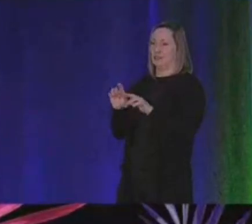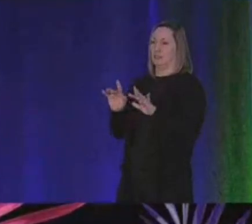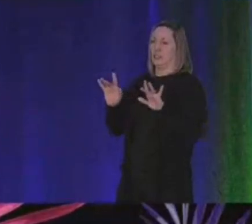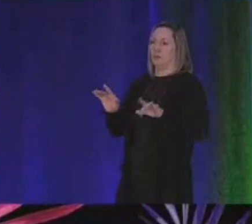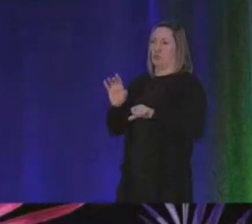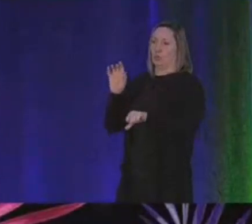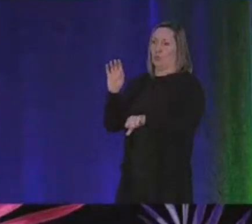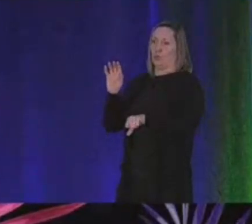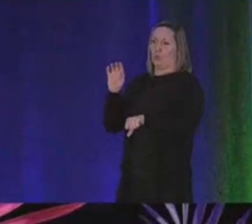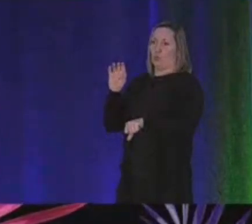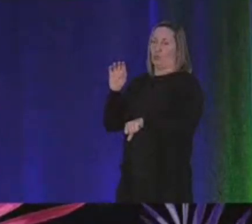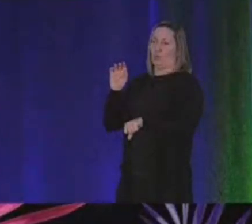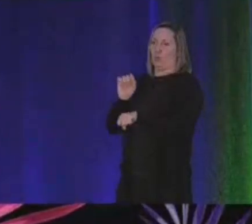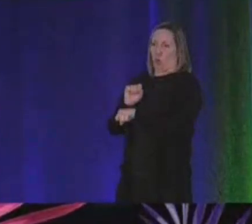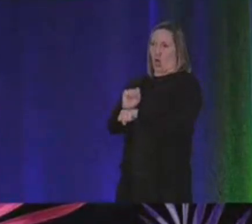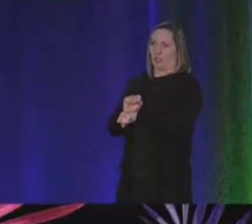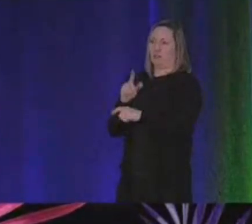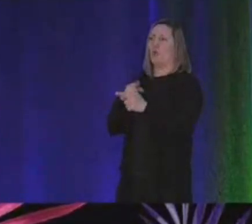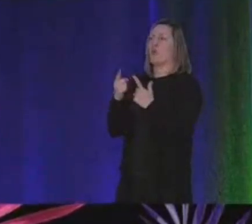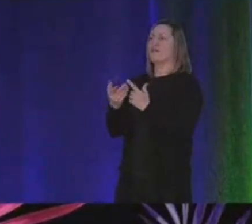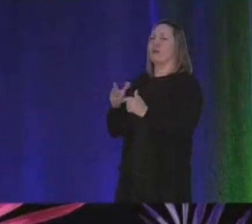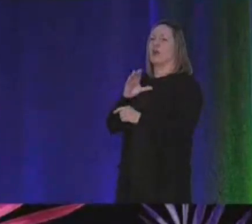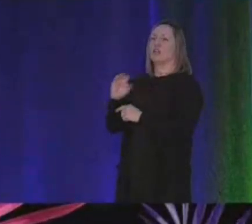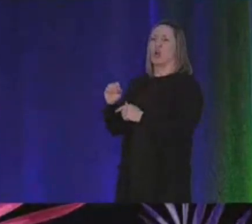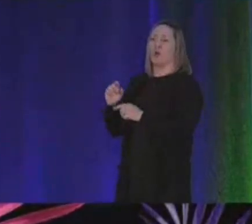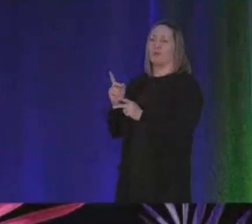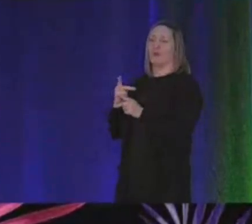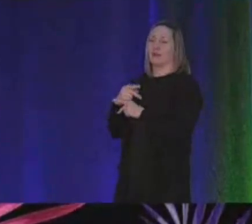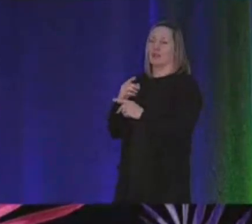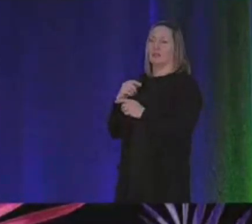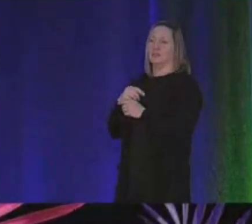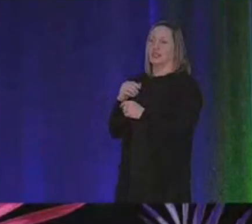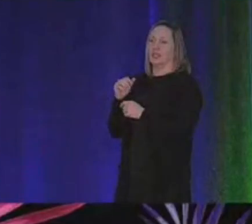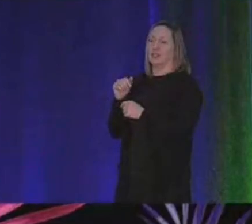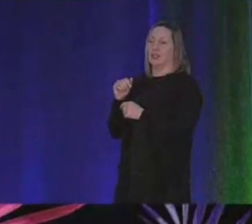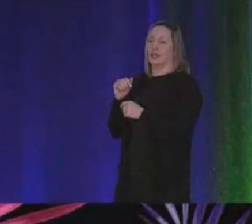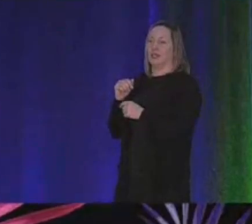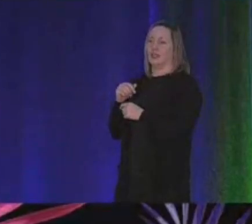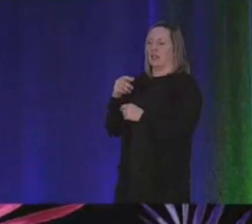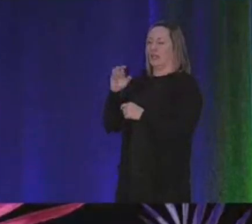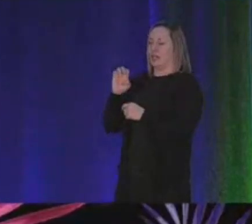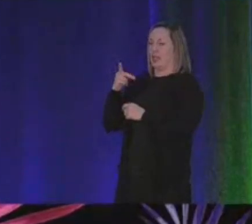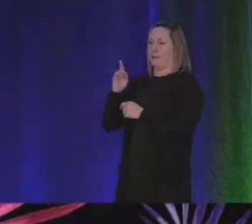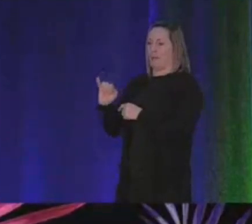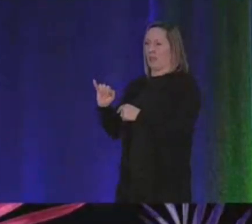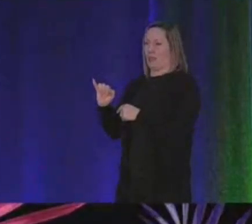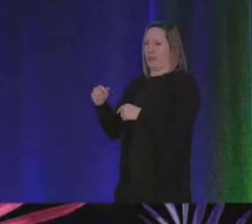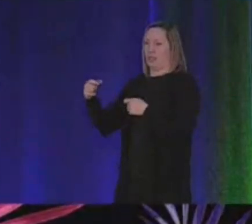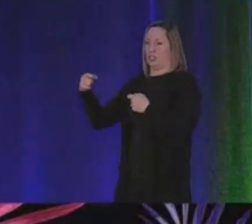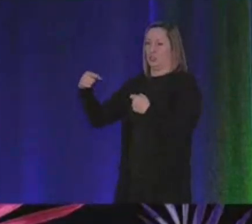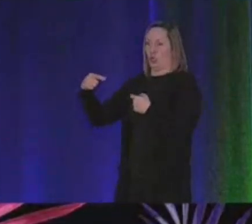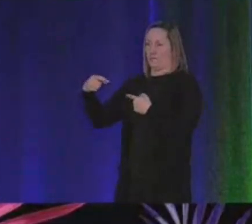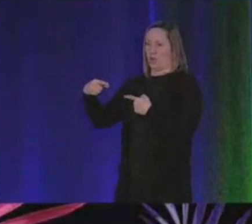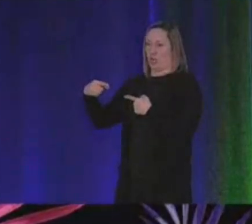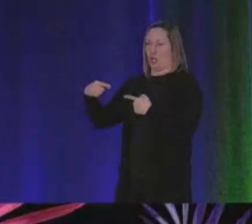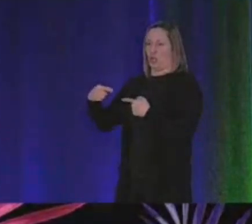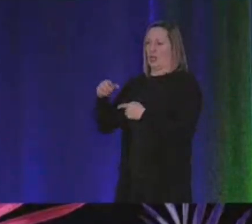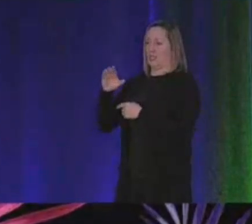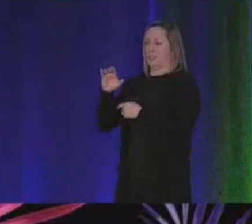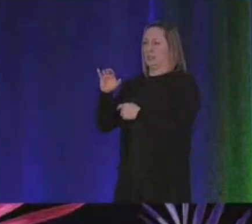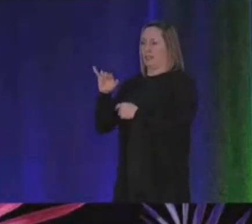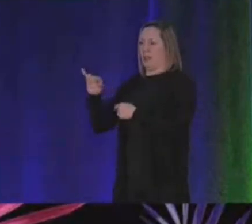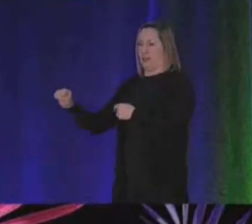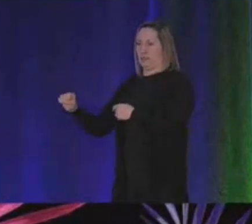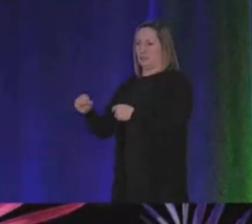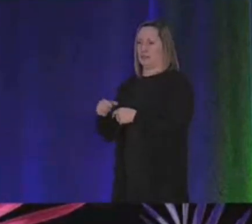this one of our core products called Episerver CMS. So from this view, you can already see there's like multiple components.